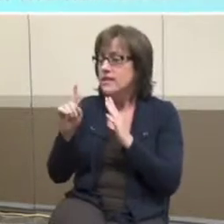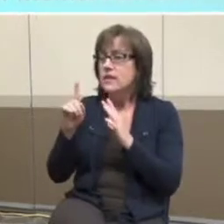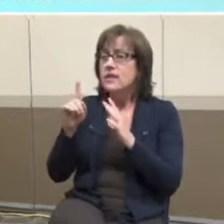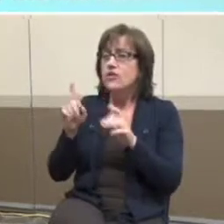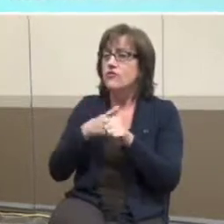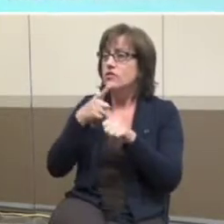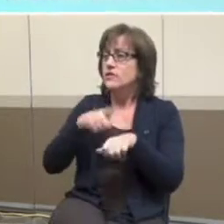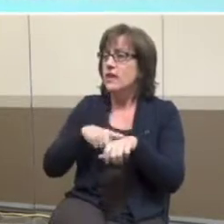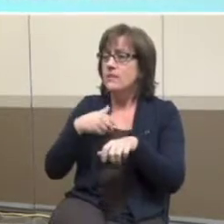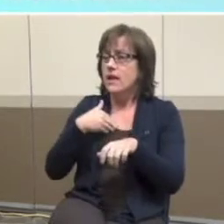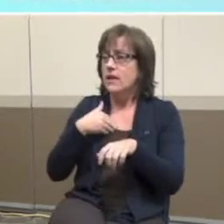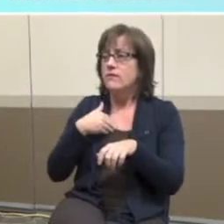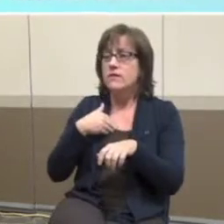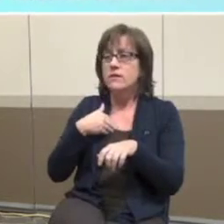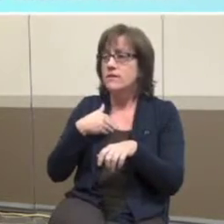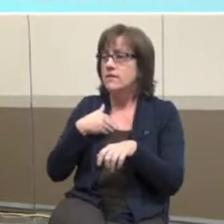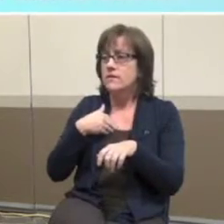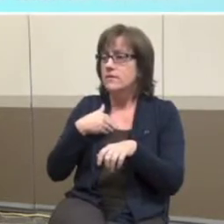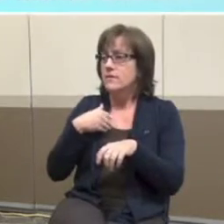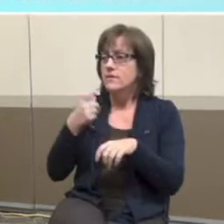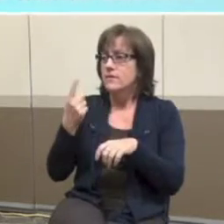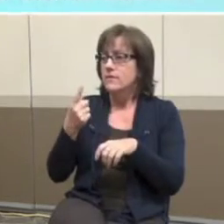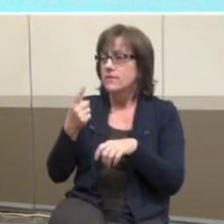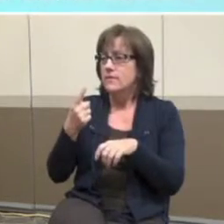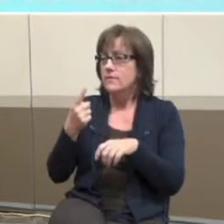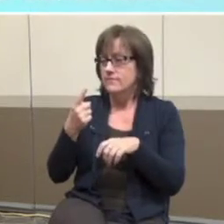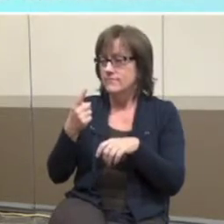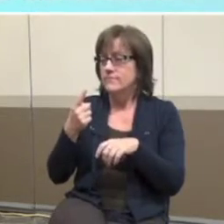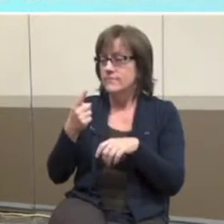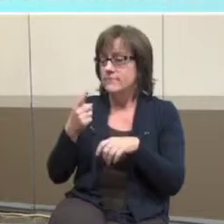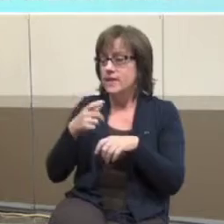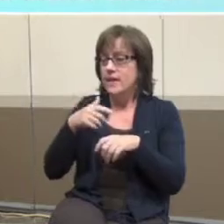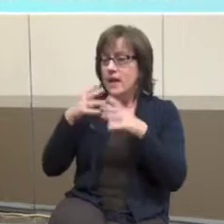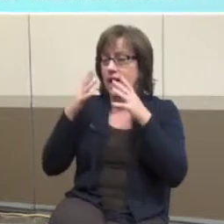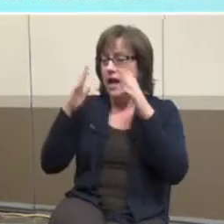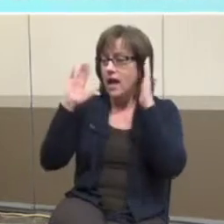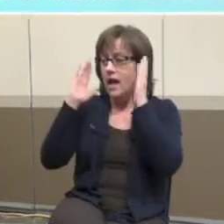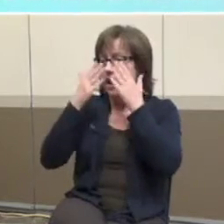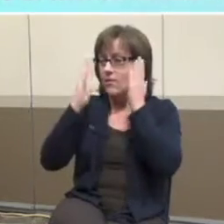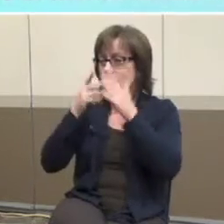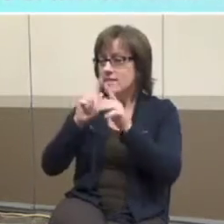had one of the students come up to the board, it looked like Halloween teeth. He had no concept of drawing